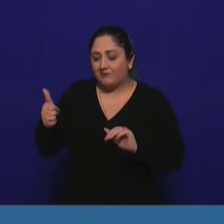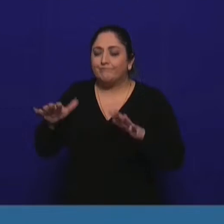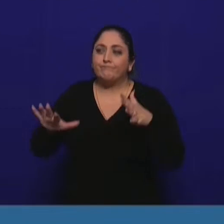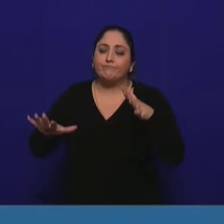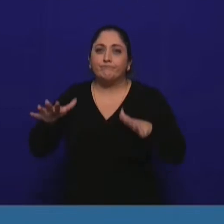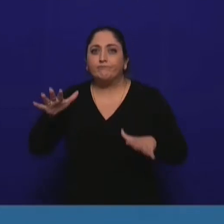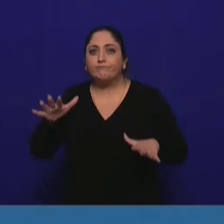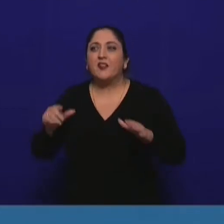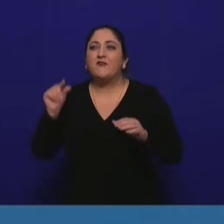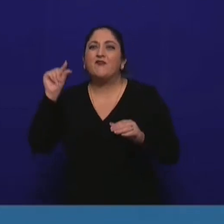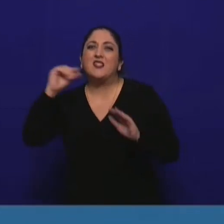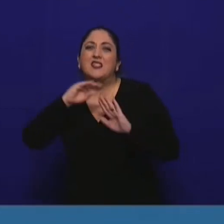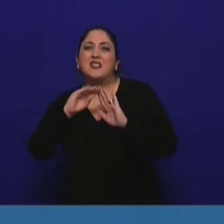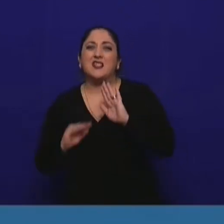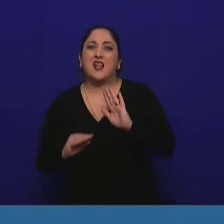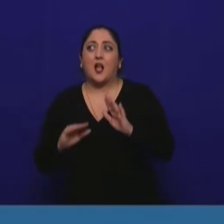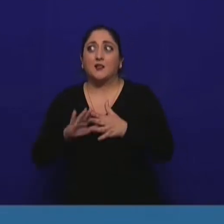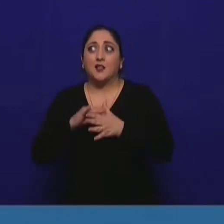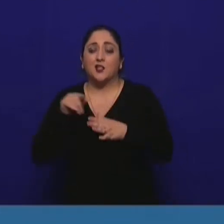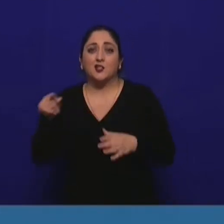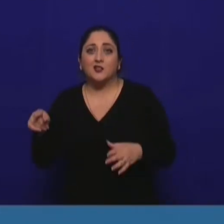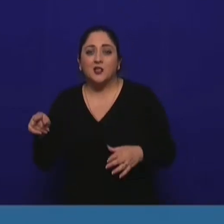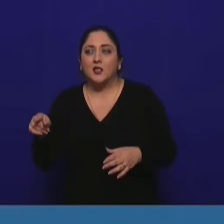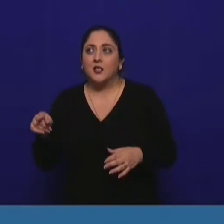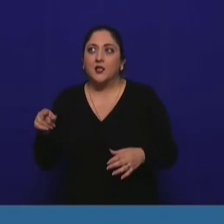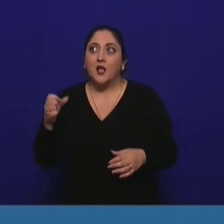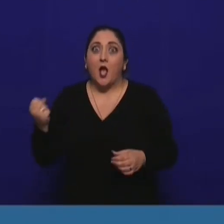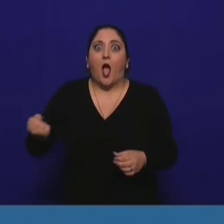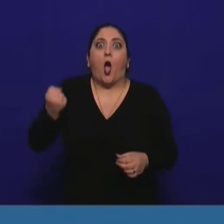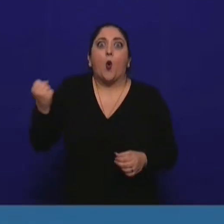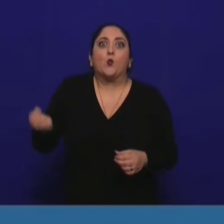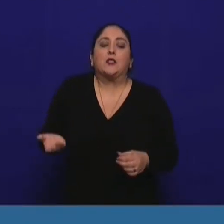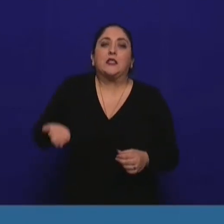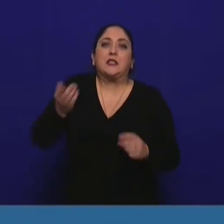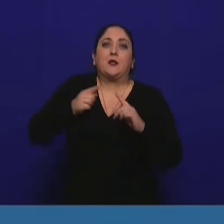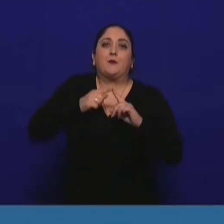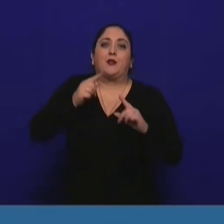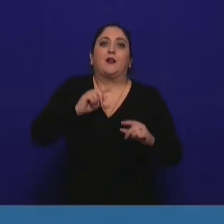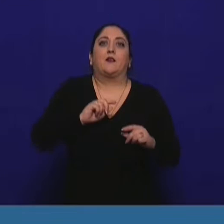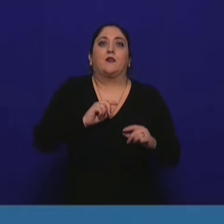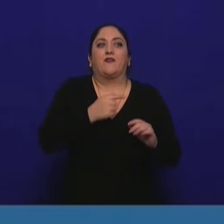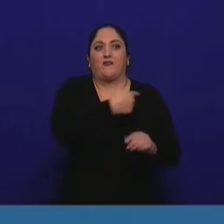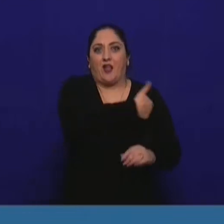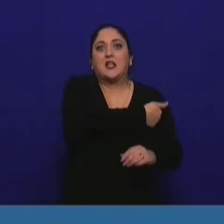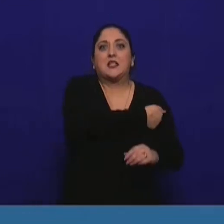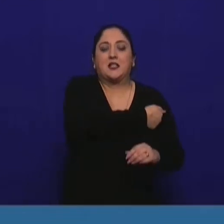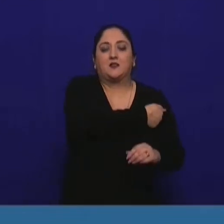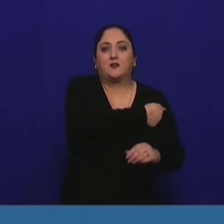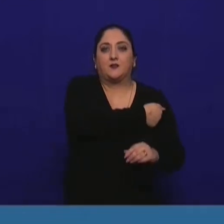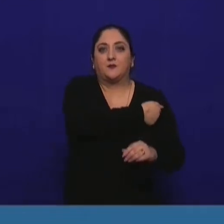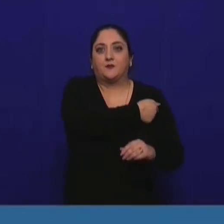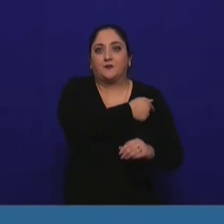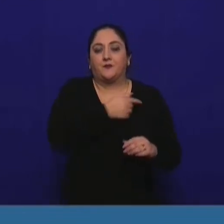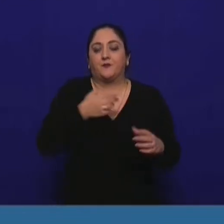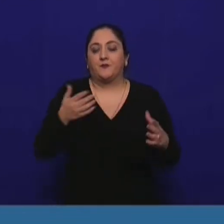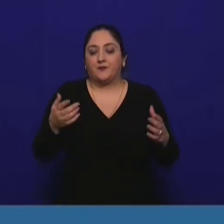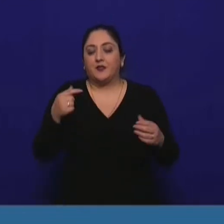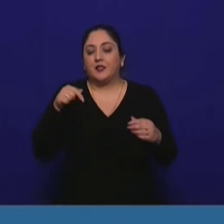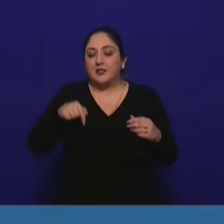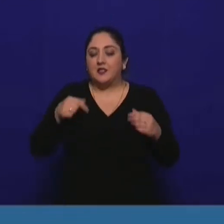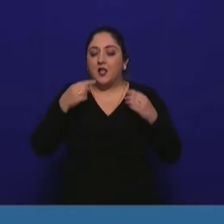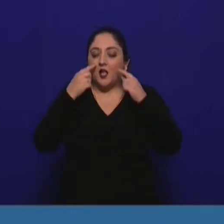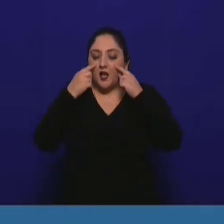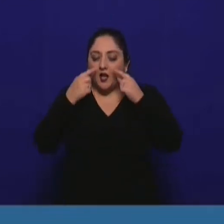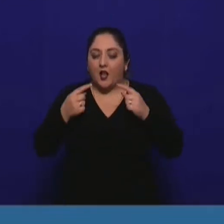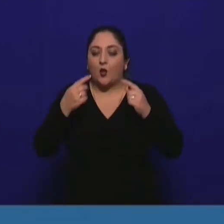milli għal dan il-varjant milli tkun għal tip ta' coronaviruses oħrajn. Infatti għaddej studji